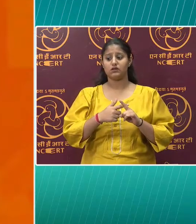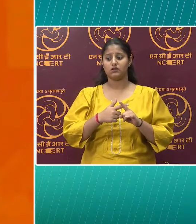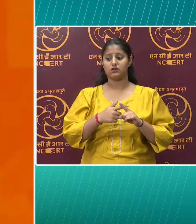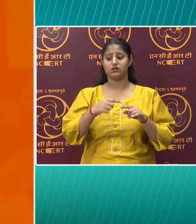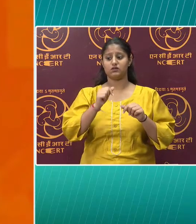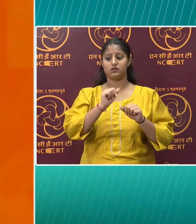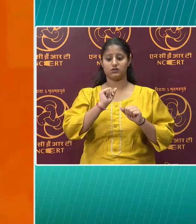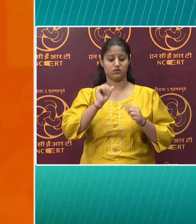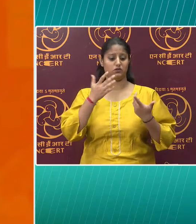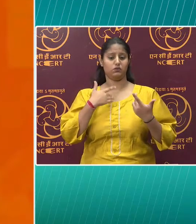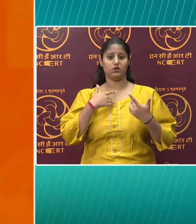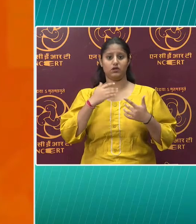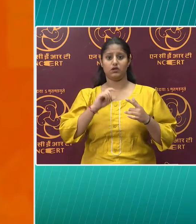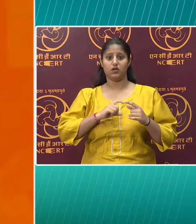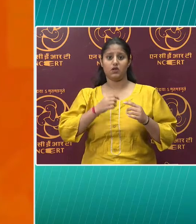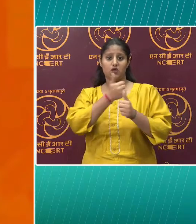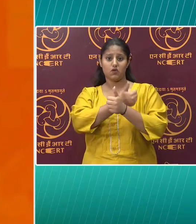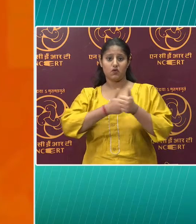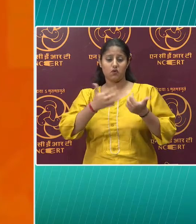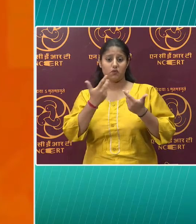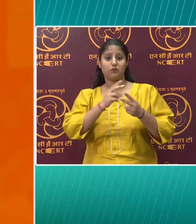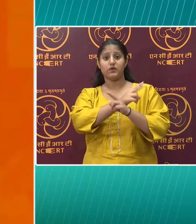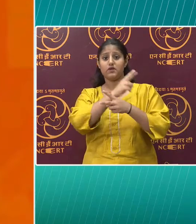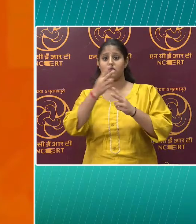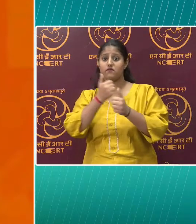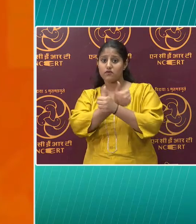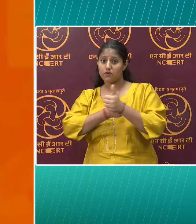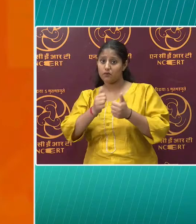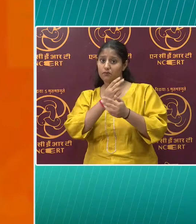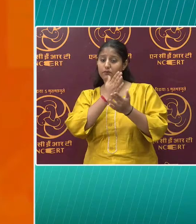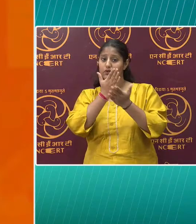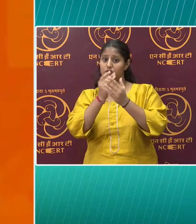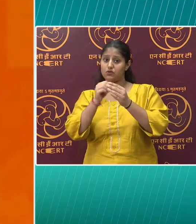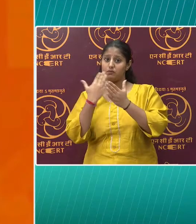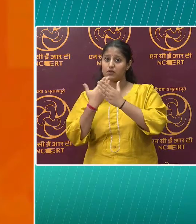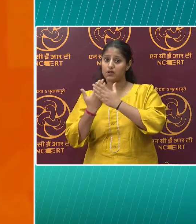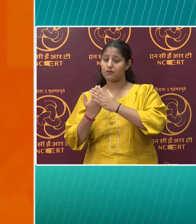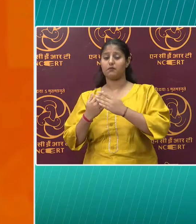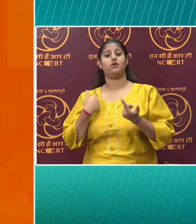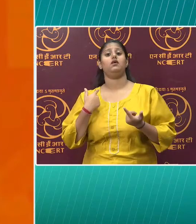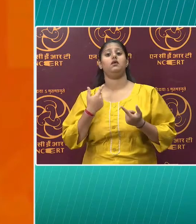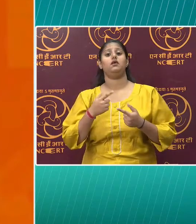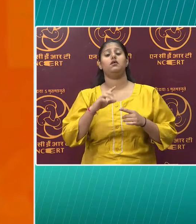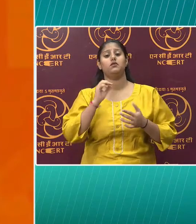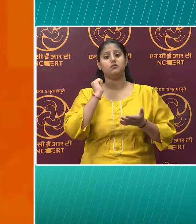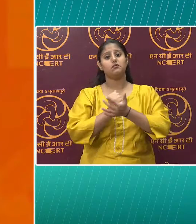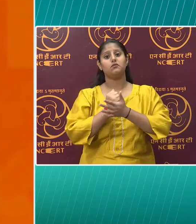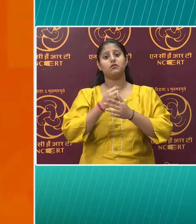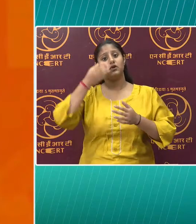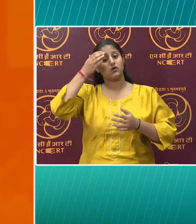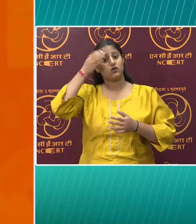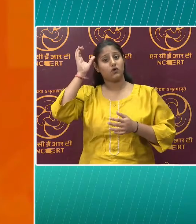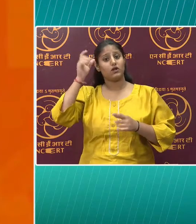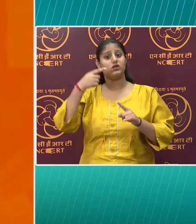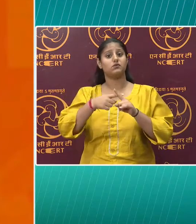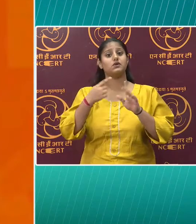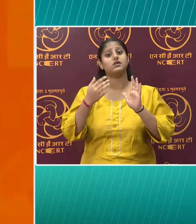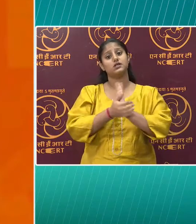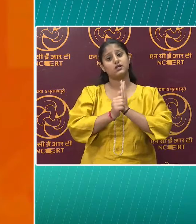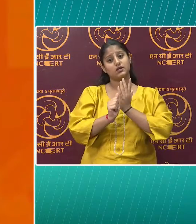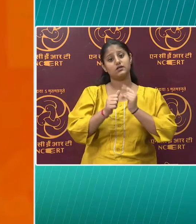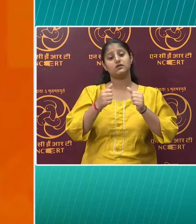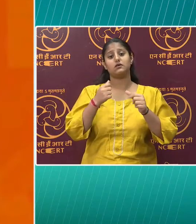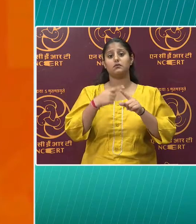you have the competencies. Now, when we say competencies, it means knowledge plus skills